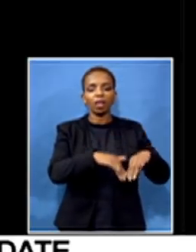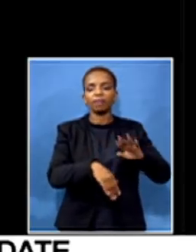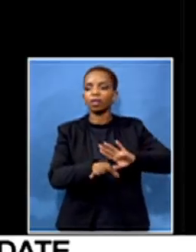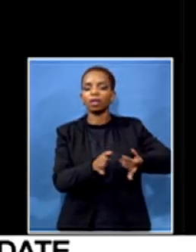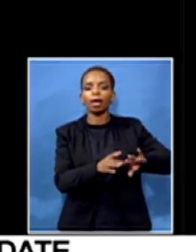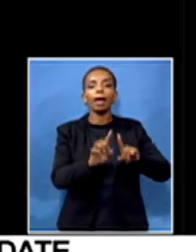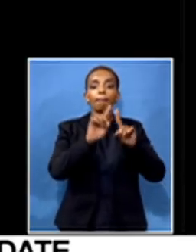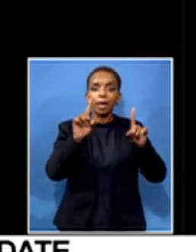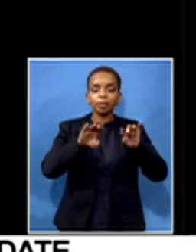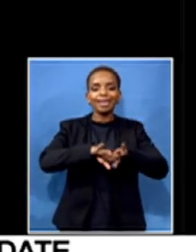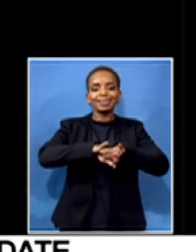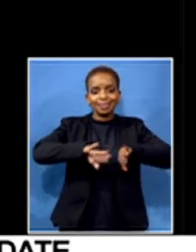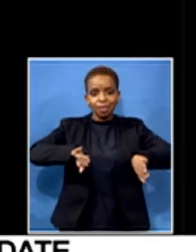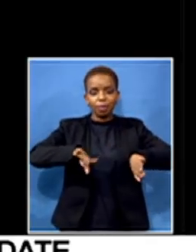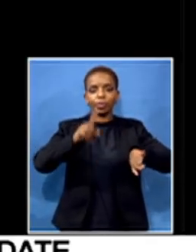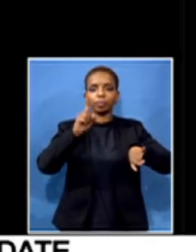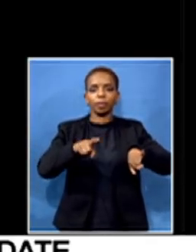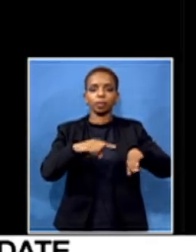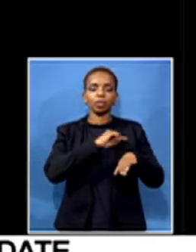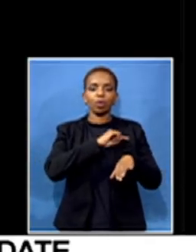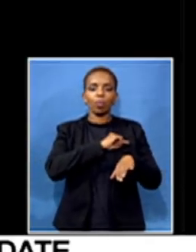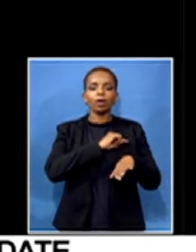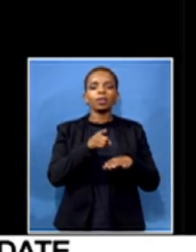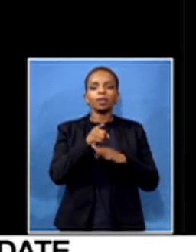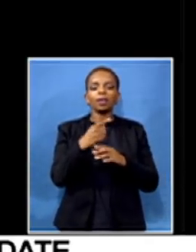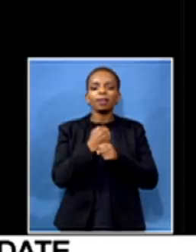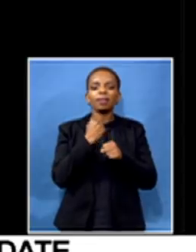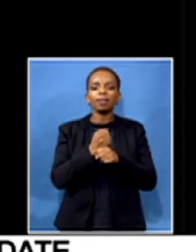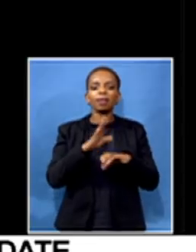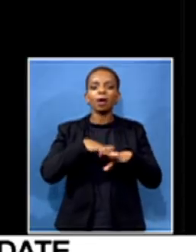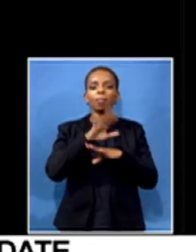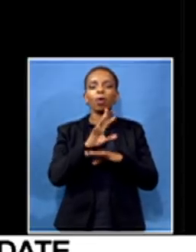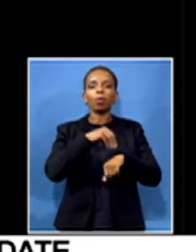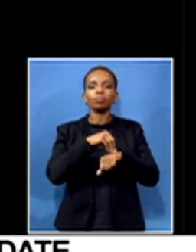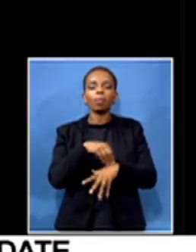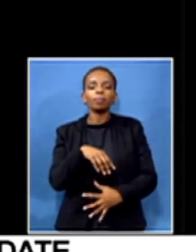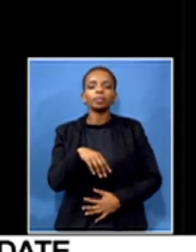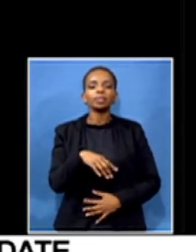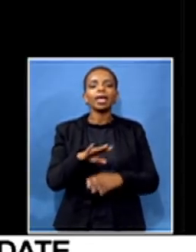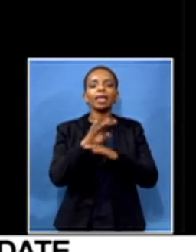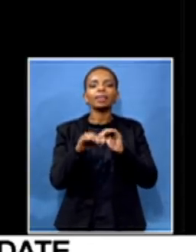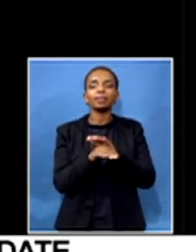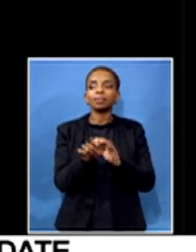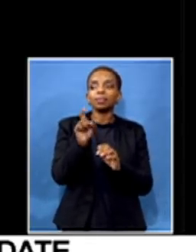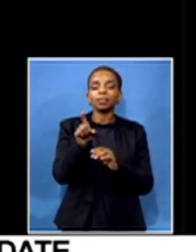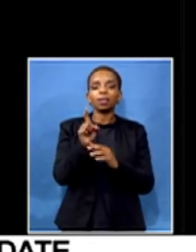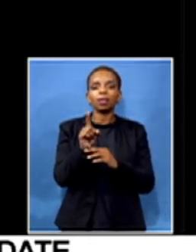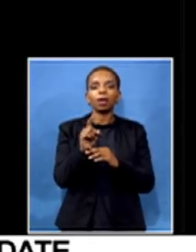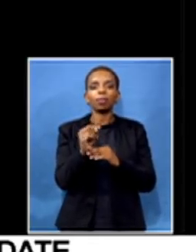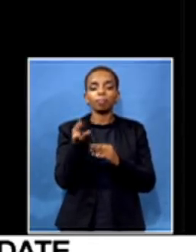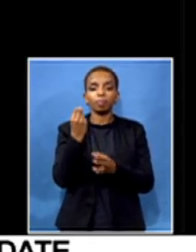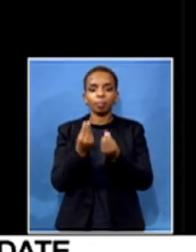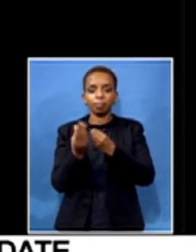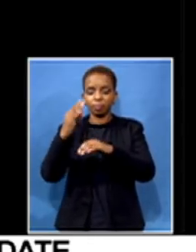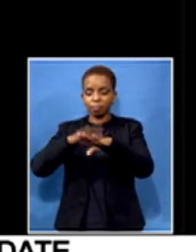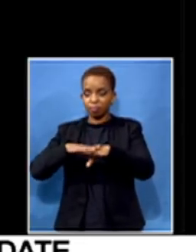It causes more gastroenteritic kind of problems with a coliform contamination. That is a very different issue.